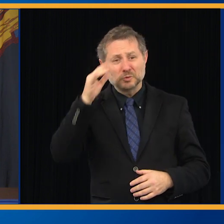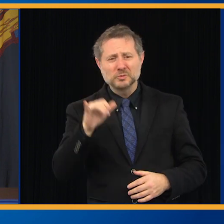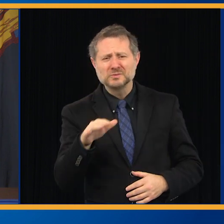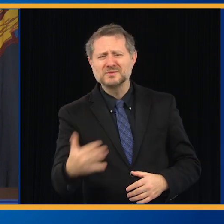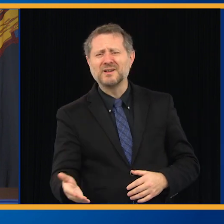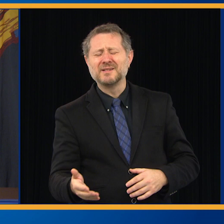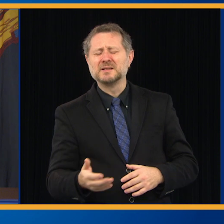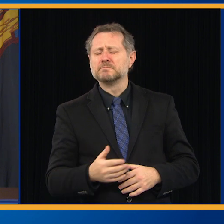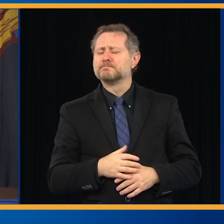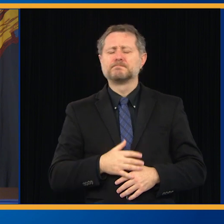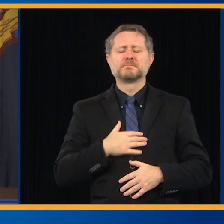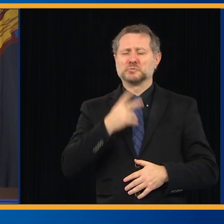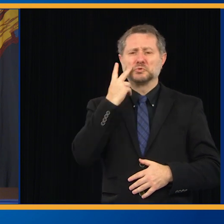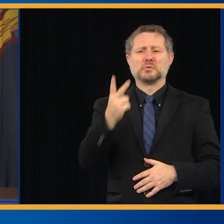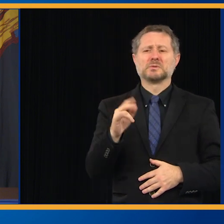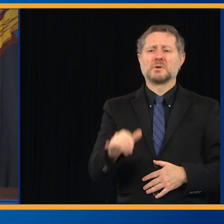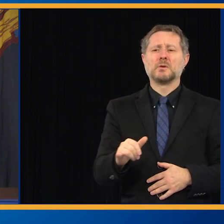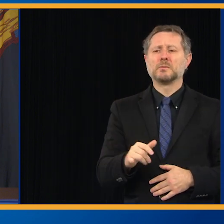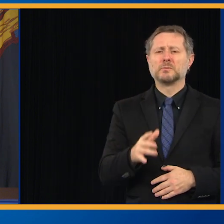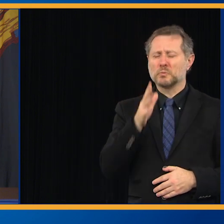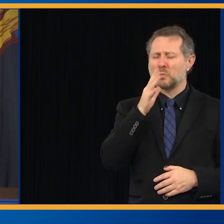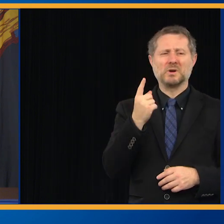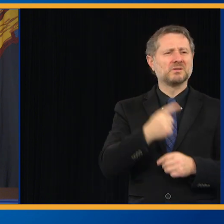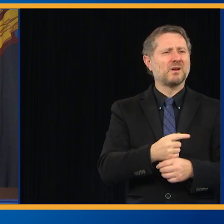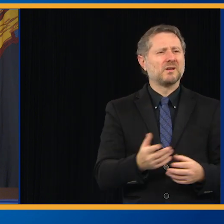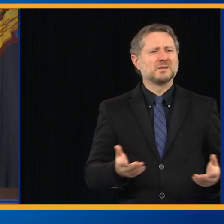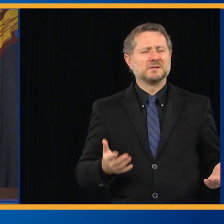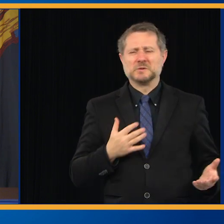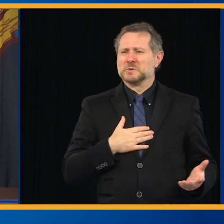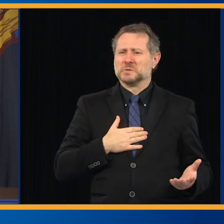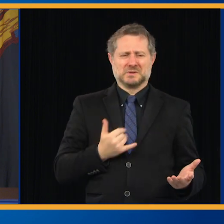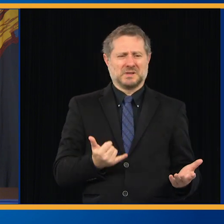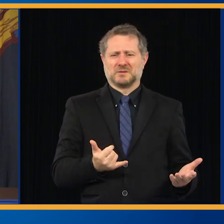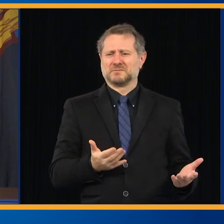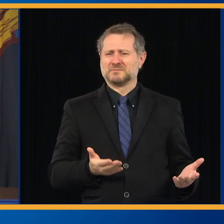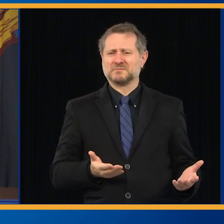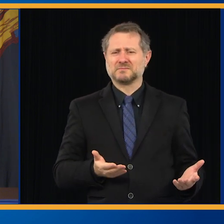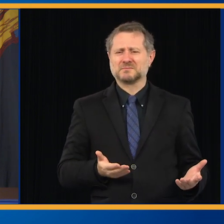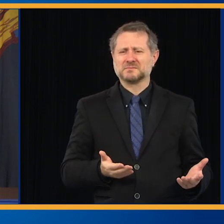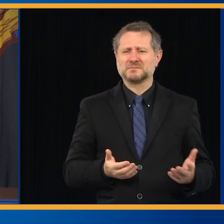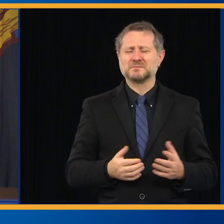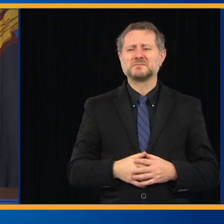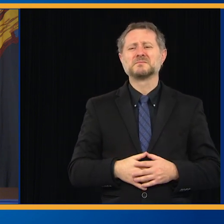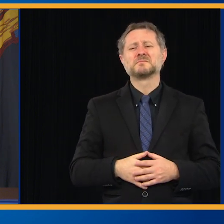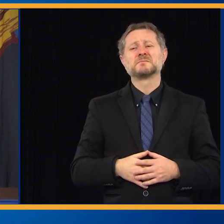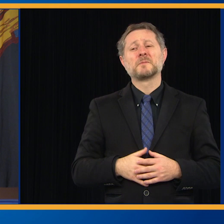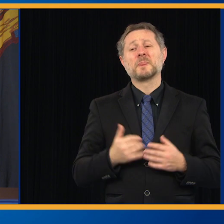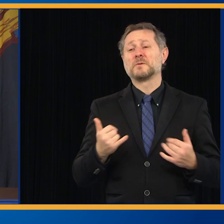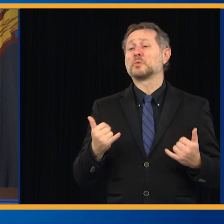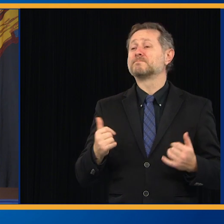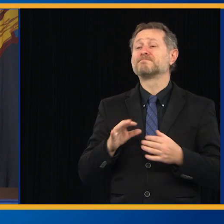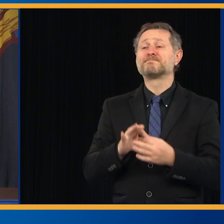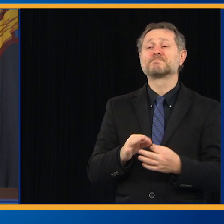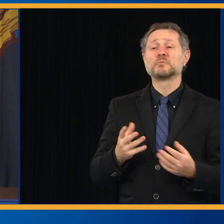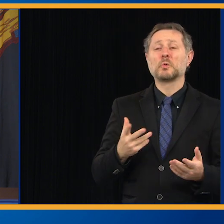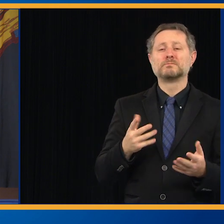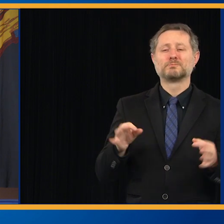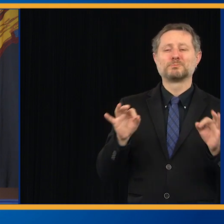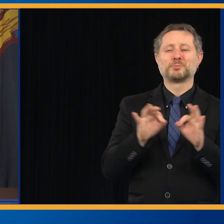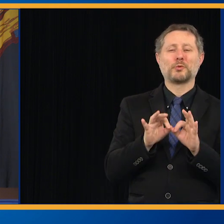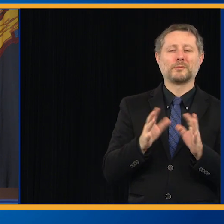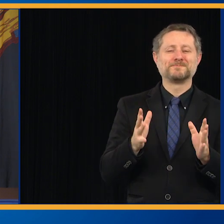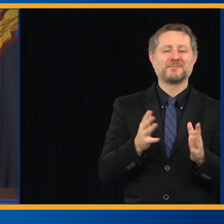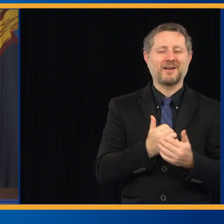So today is Mother's Day, first and foremost. And today is about love and showing love